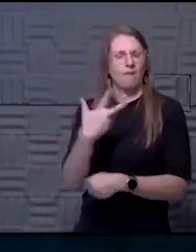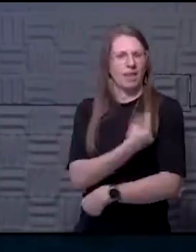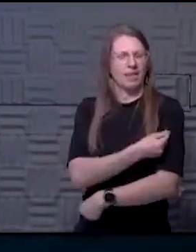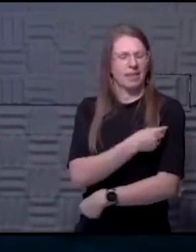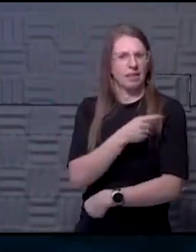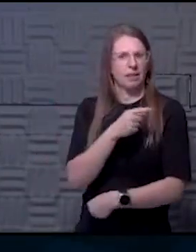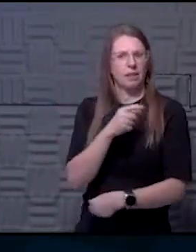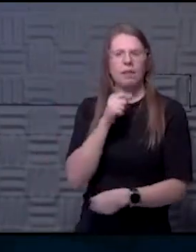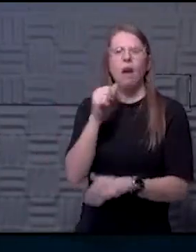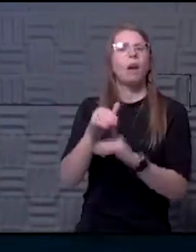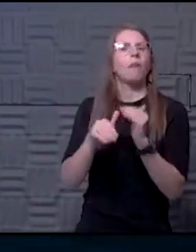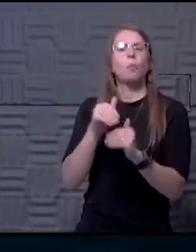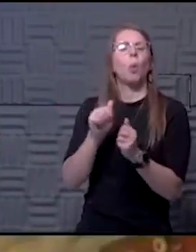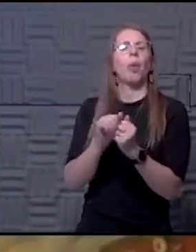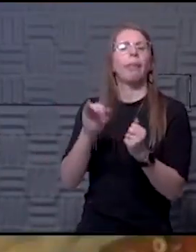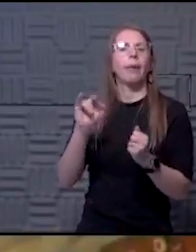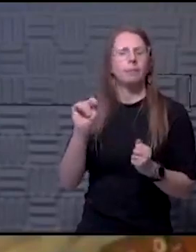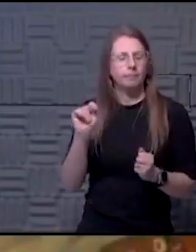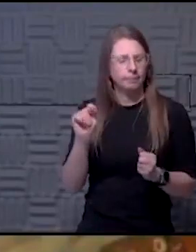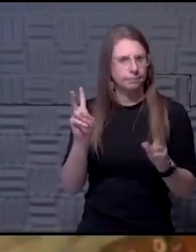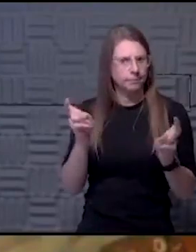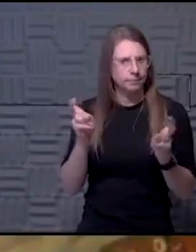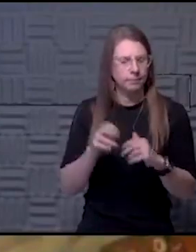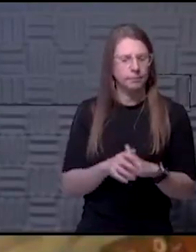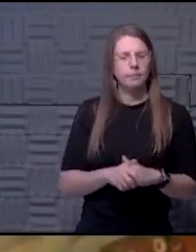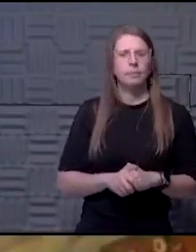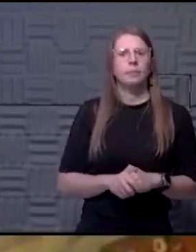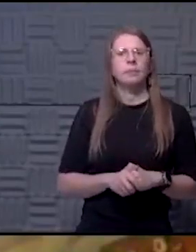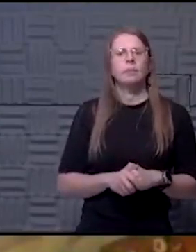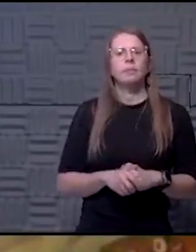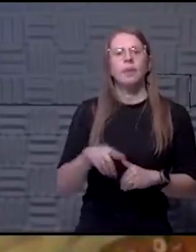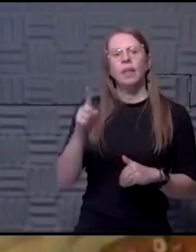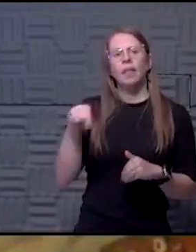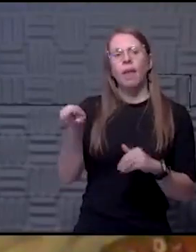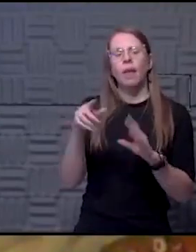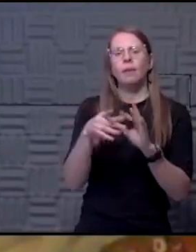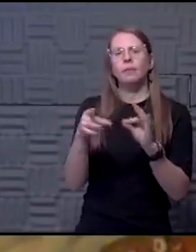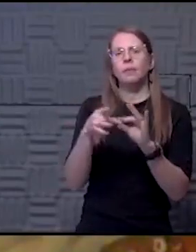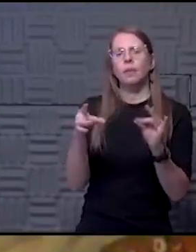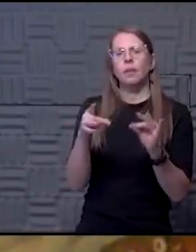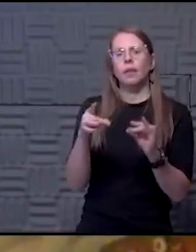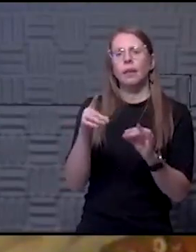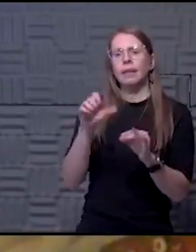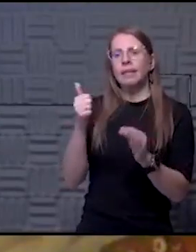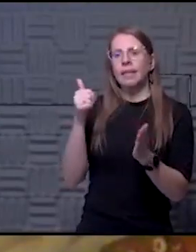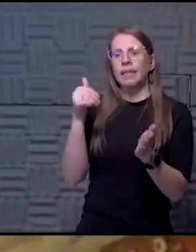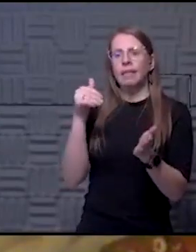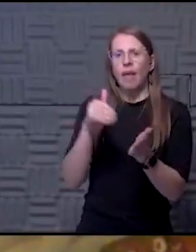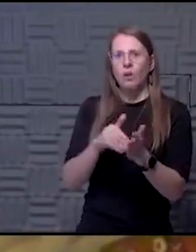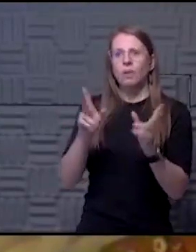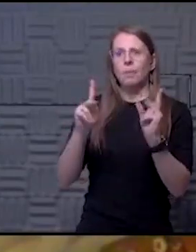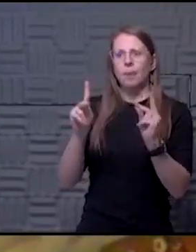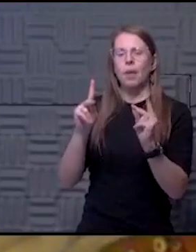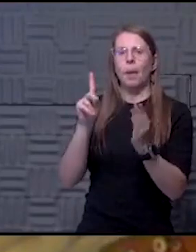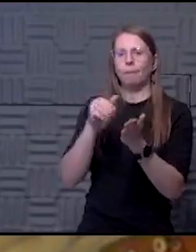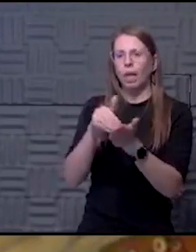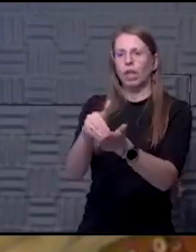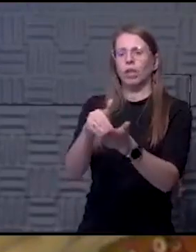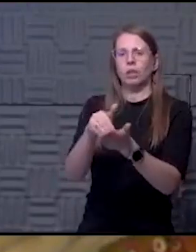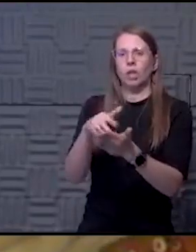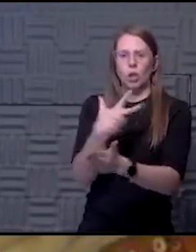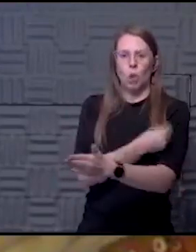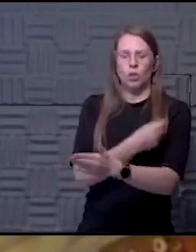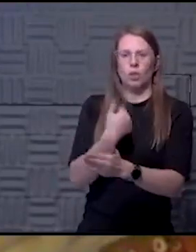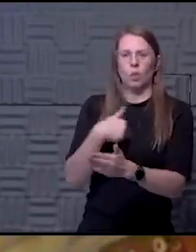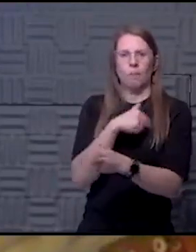They weren't comfortable with it. They said that the tens of thousands of people in the study and the millions of doses we've given so